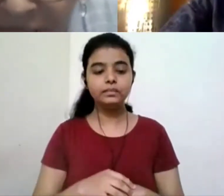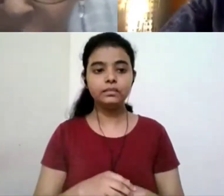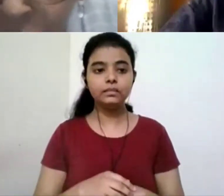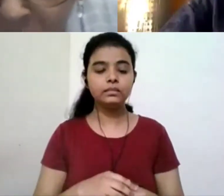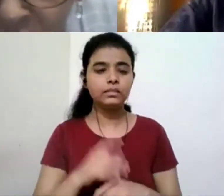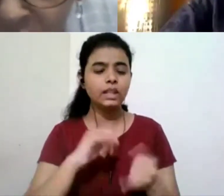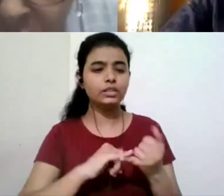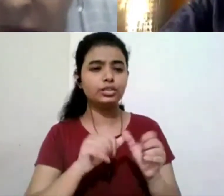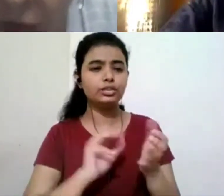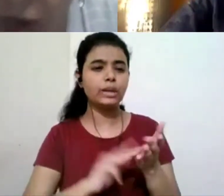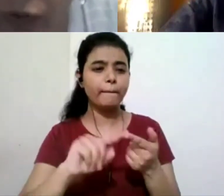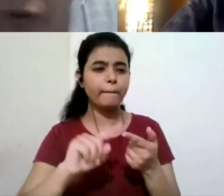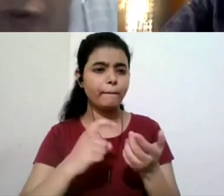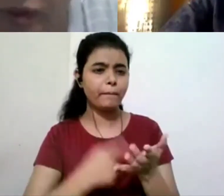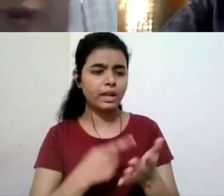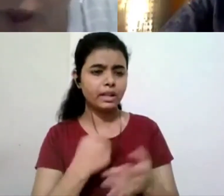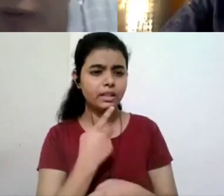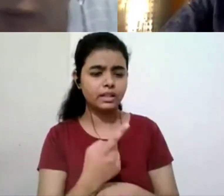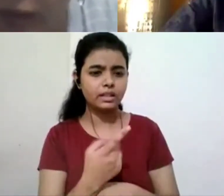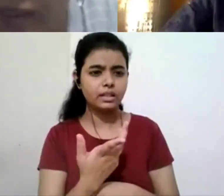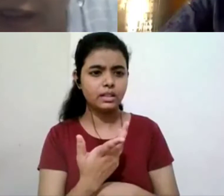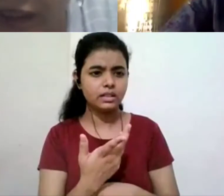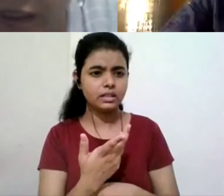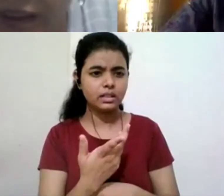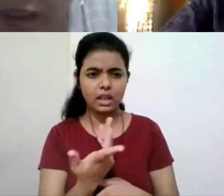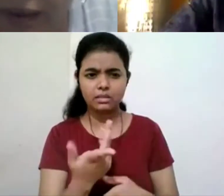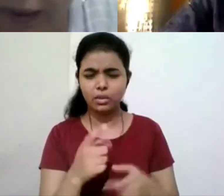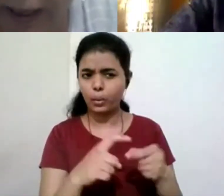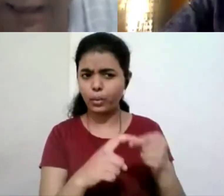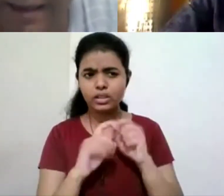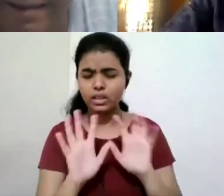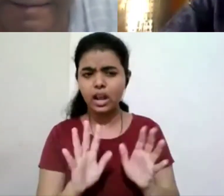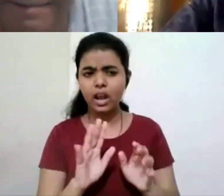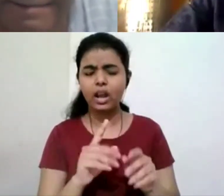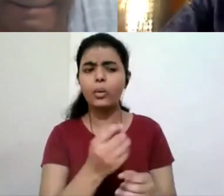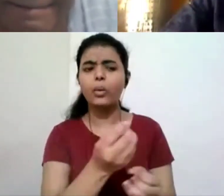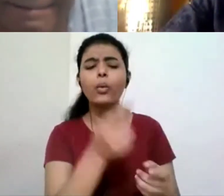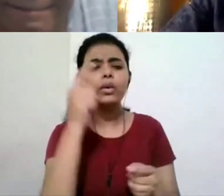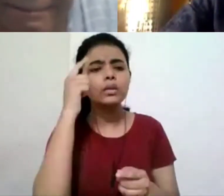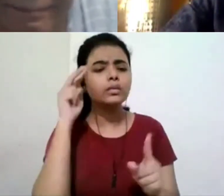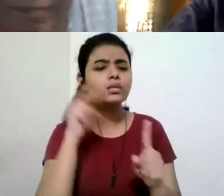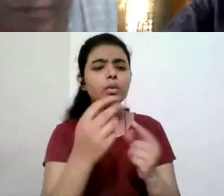Samir, is it a question? I thought it was a comment, basically.